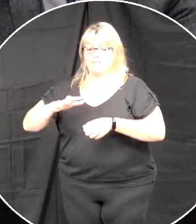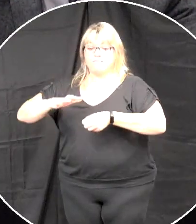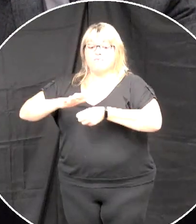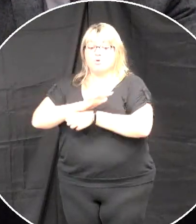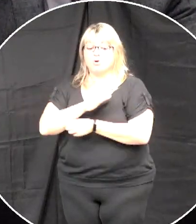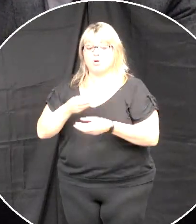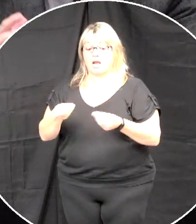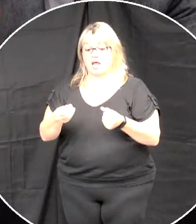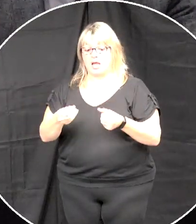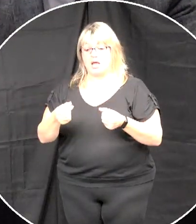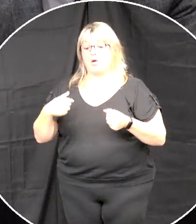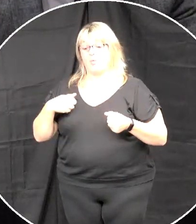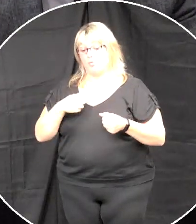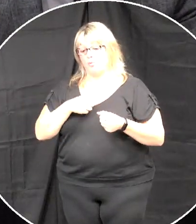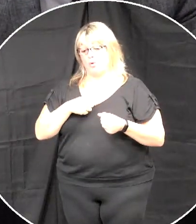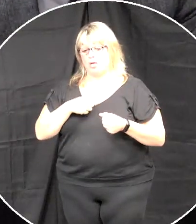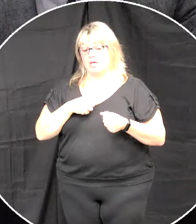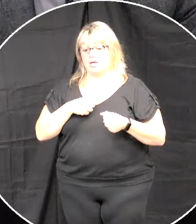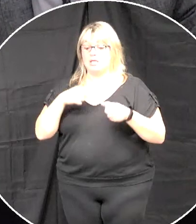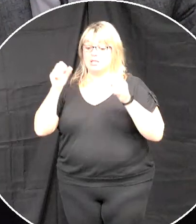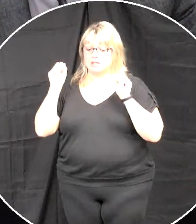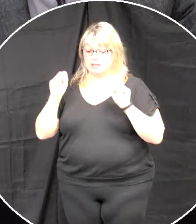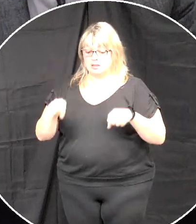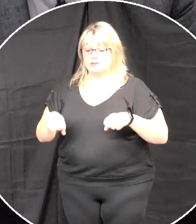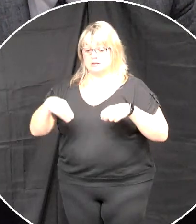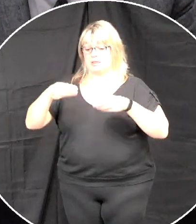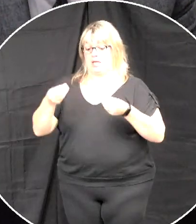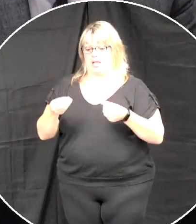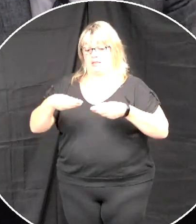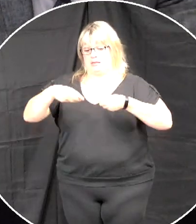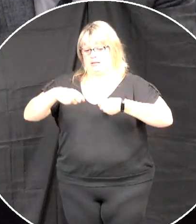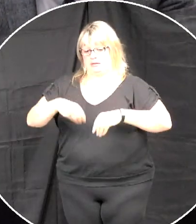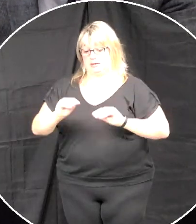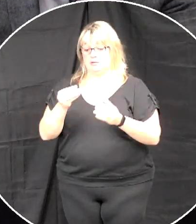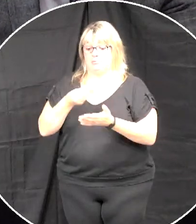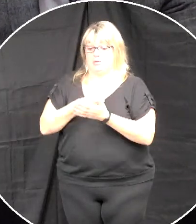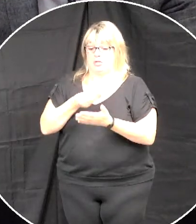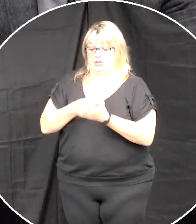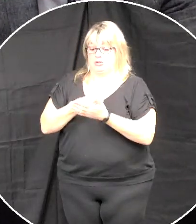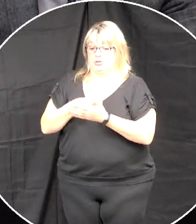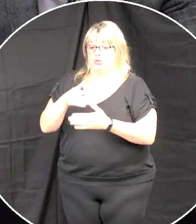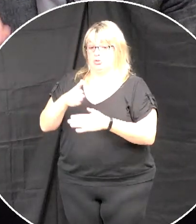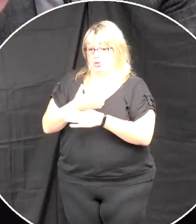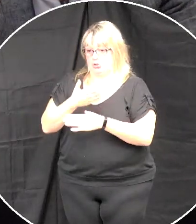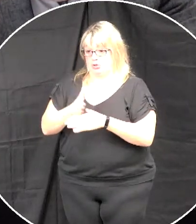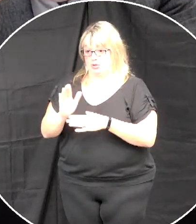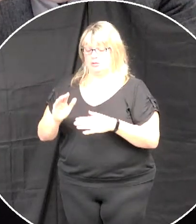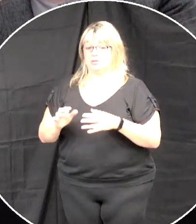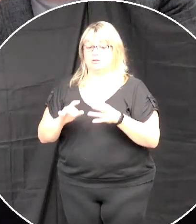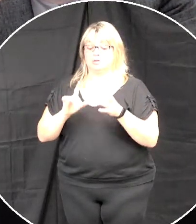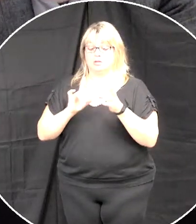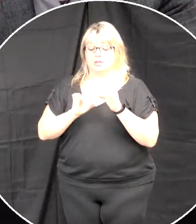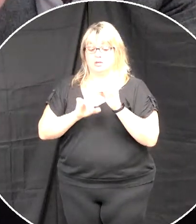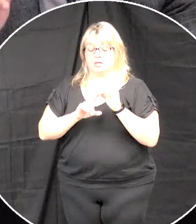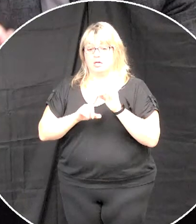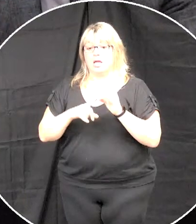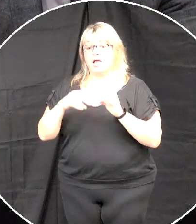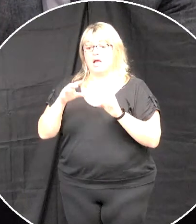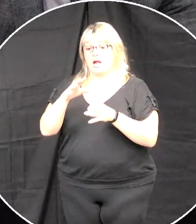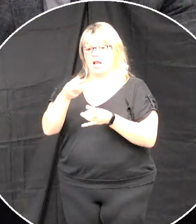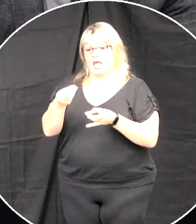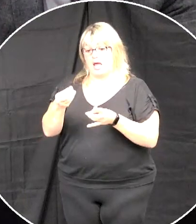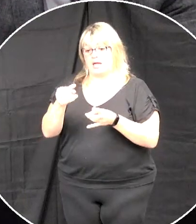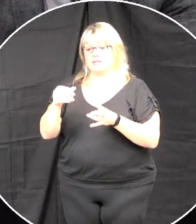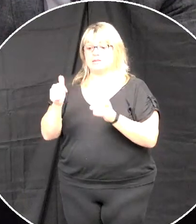so we have agreed we're going to sell it and split the proceeds. And a piece of land in near Whitburn